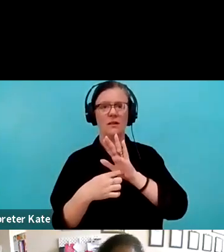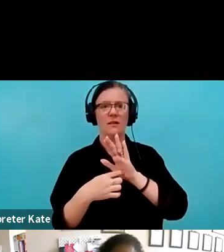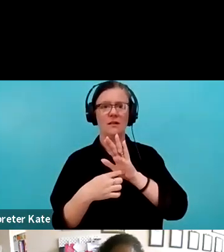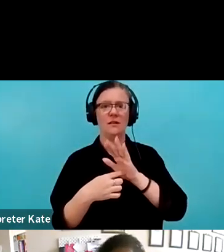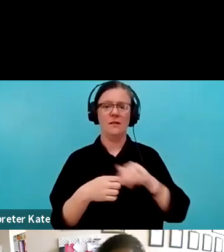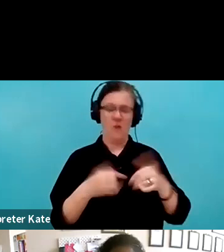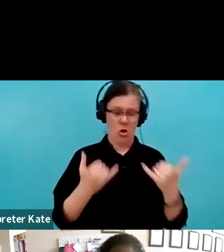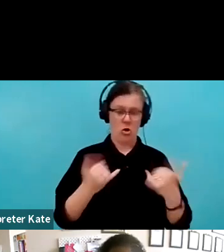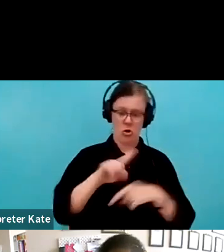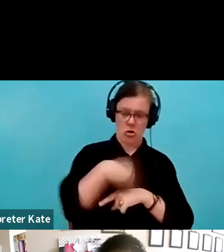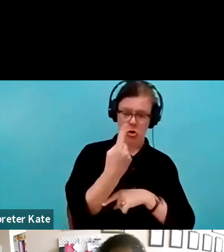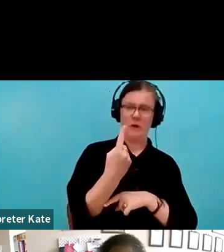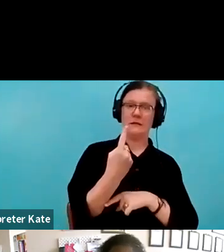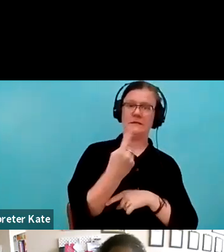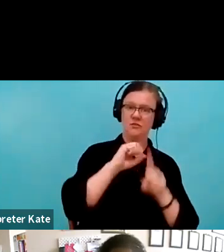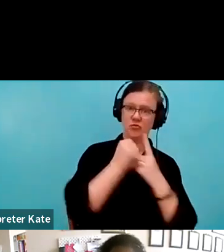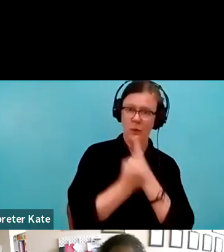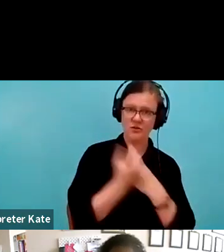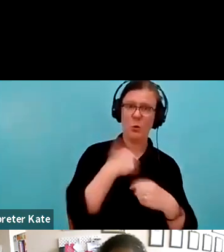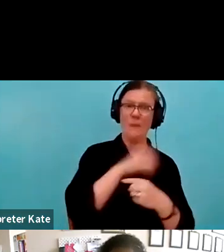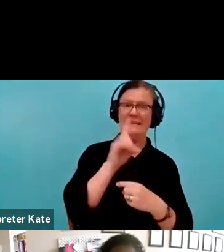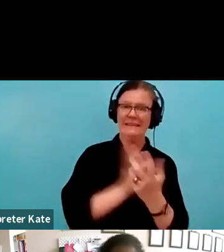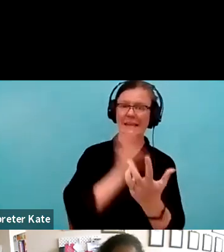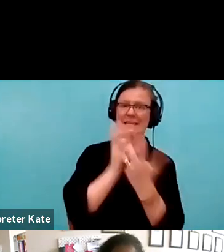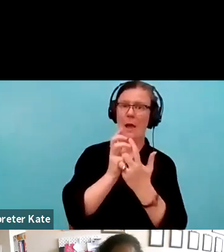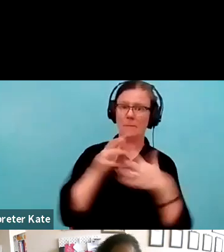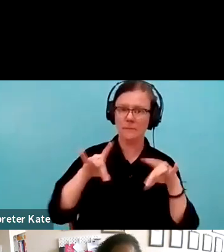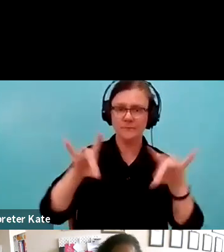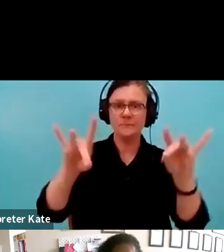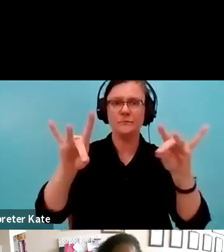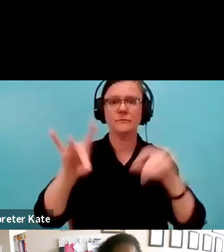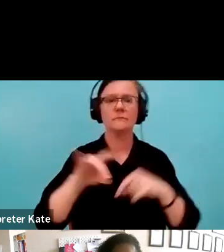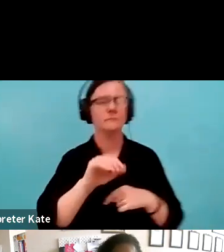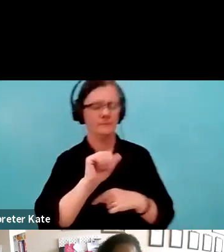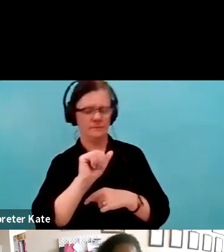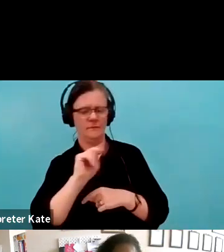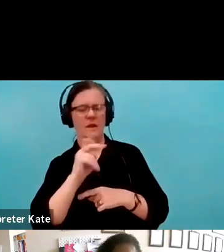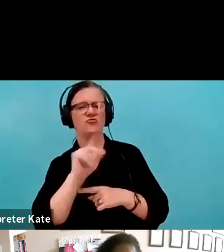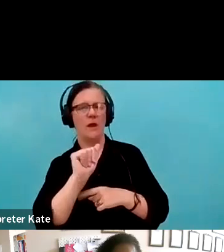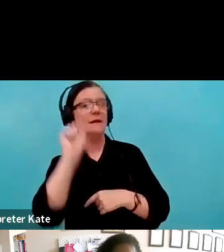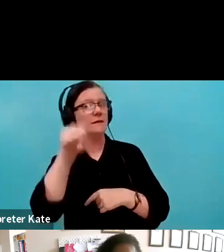the current situation to do that. You're exactly right. I think